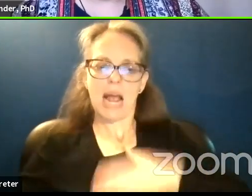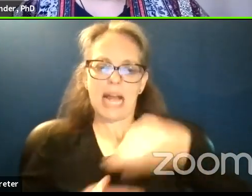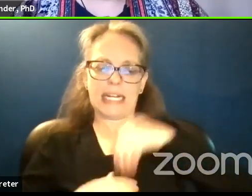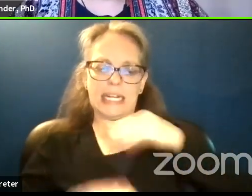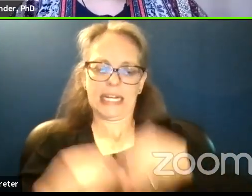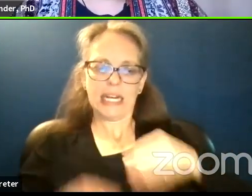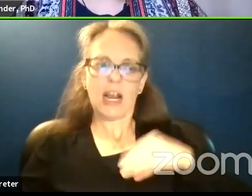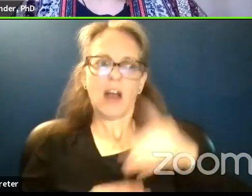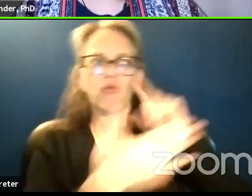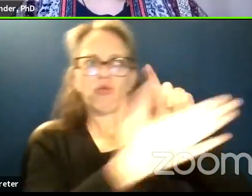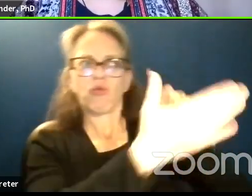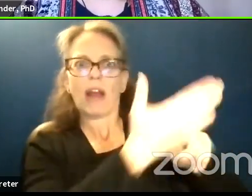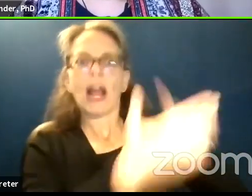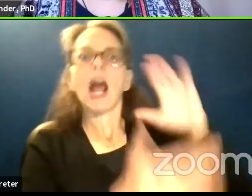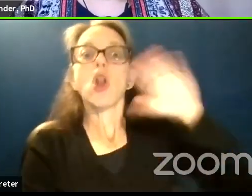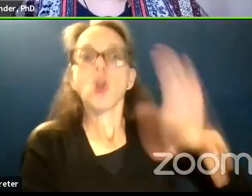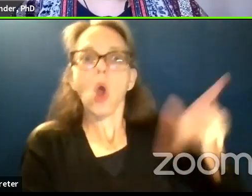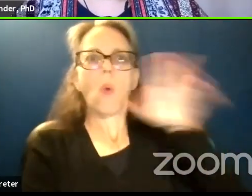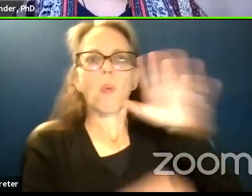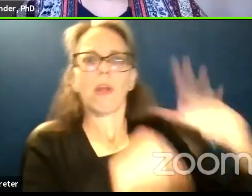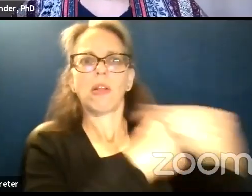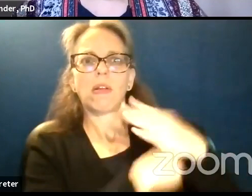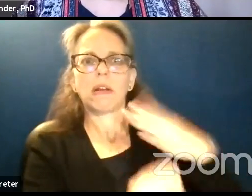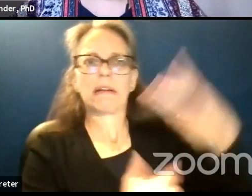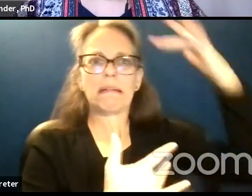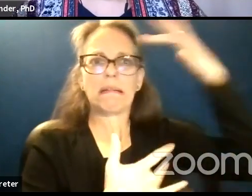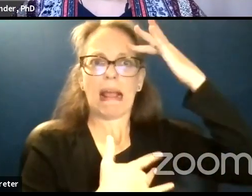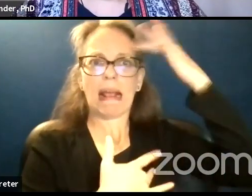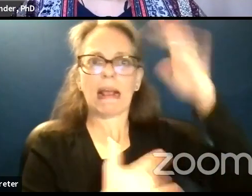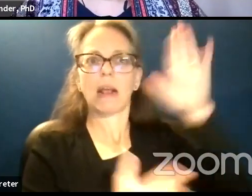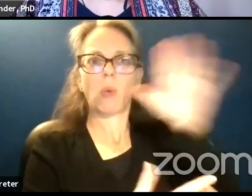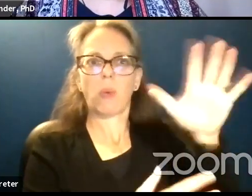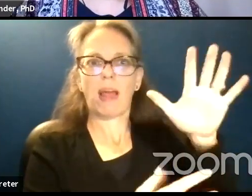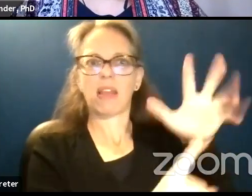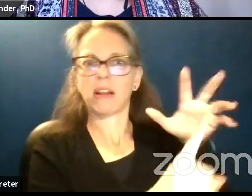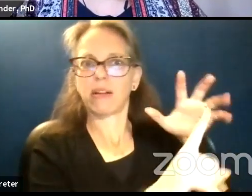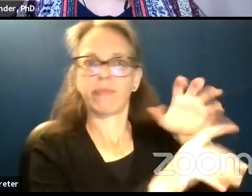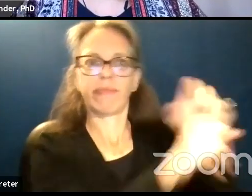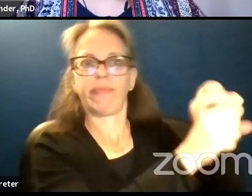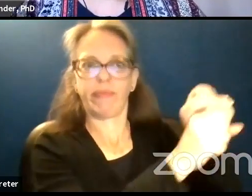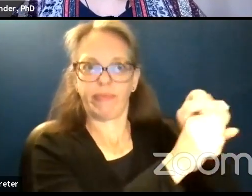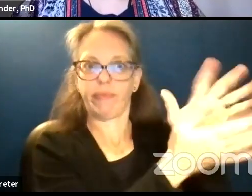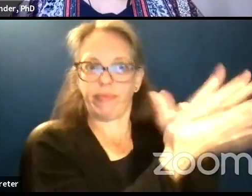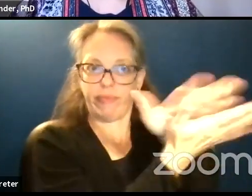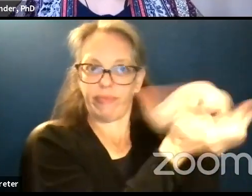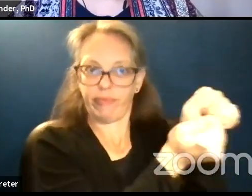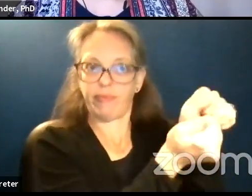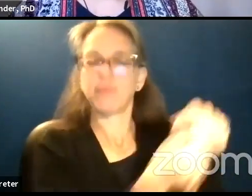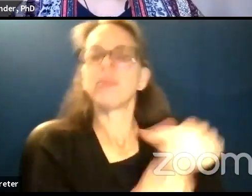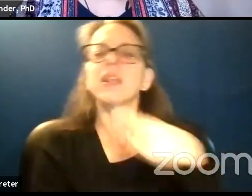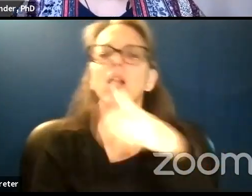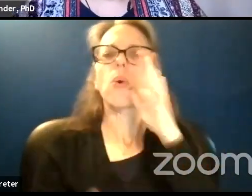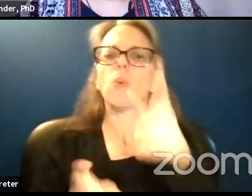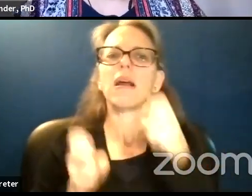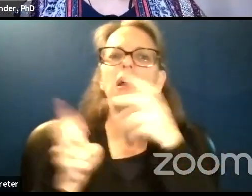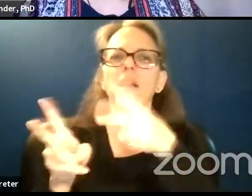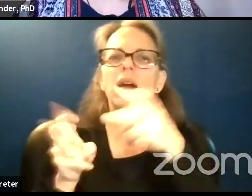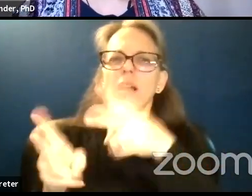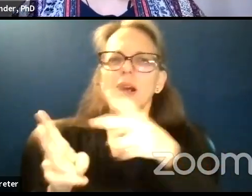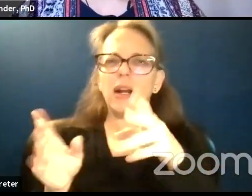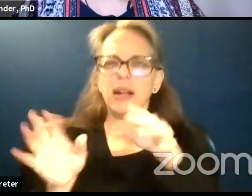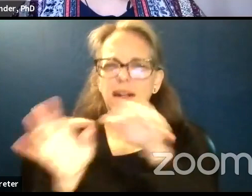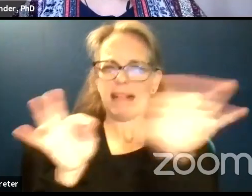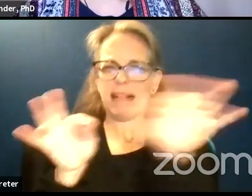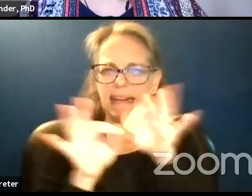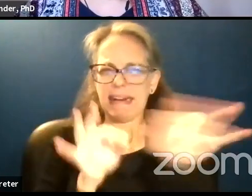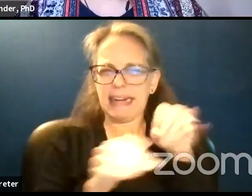us. Nice. So we're going to put some links for more information in the chat box as we usually